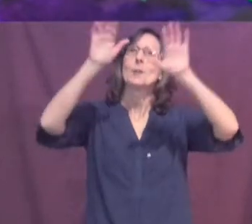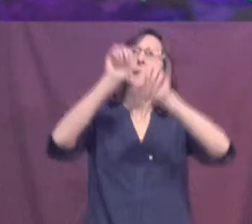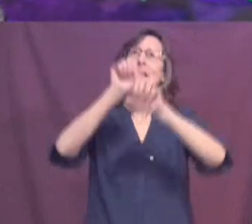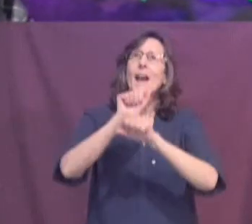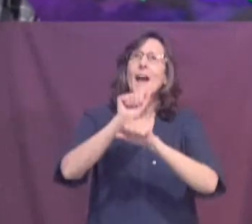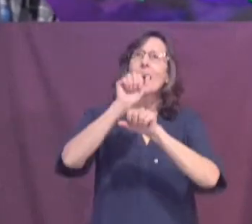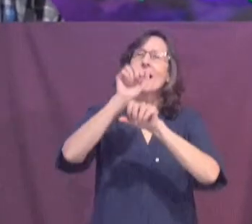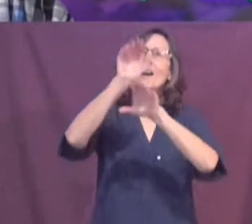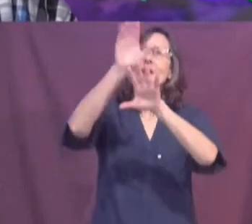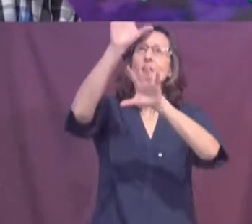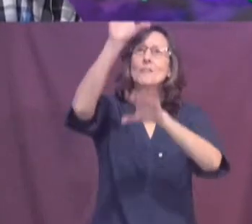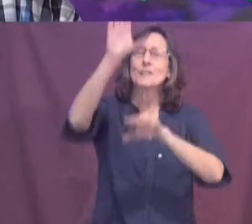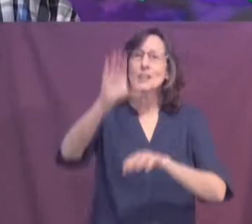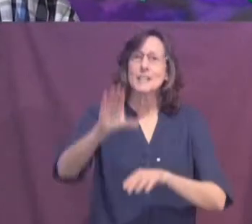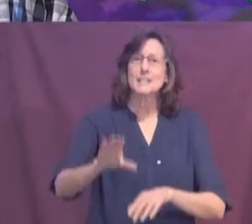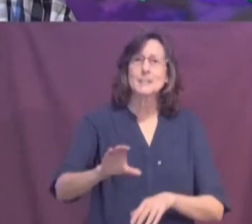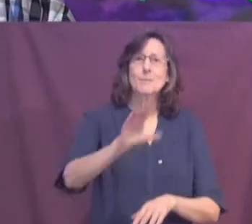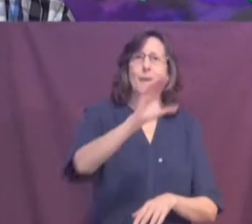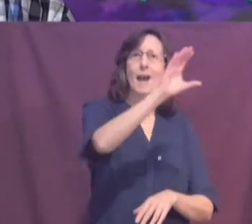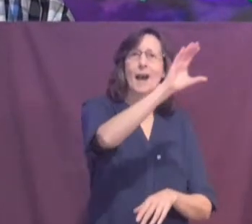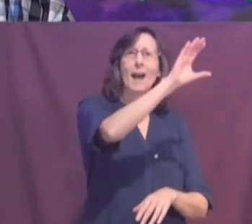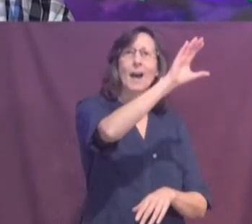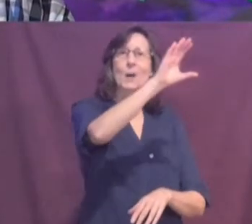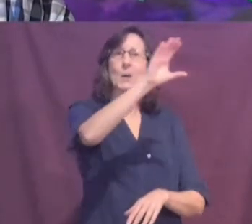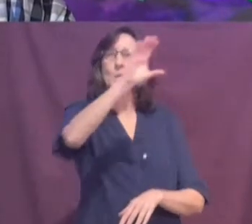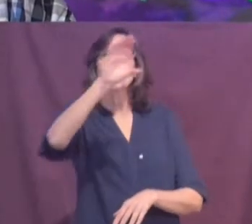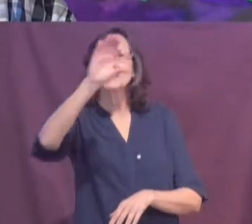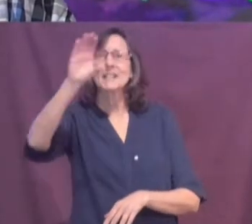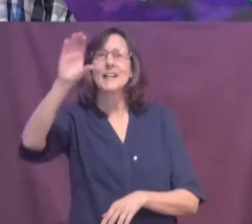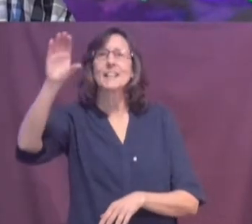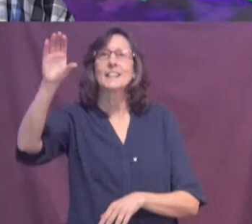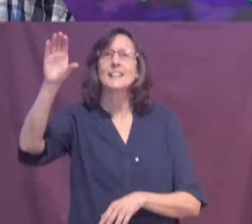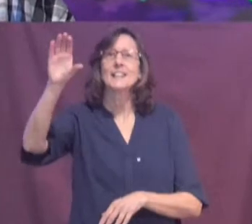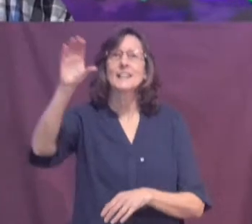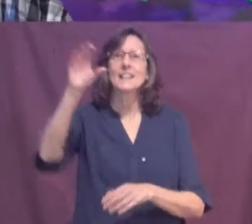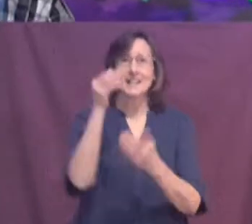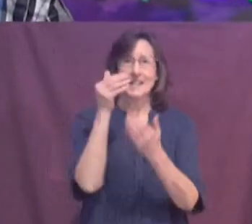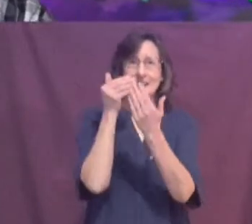from Calvary's mountain.